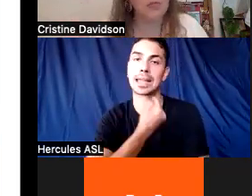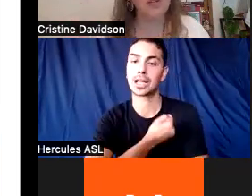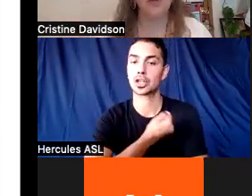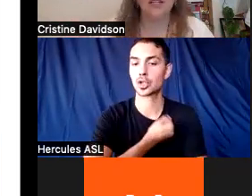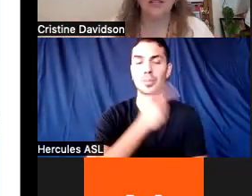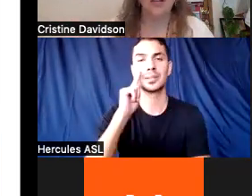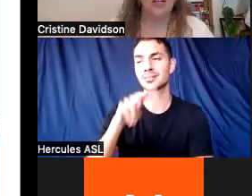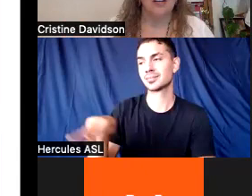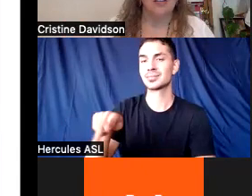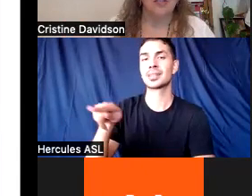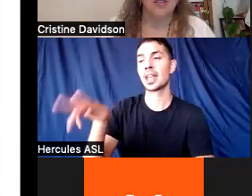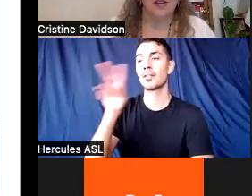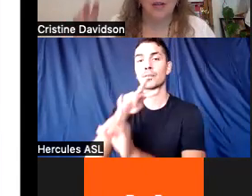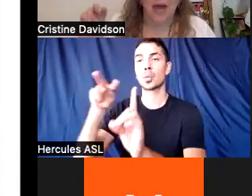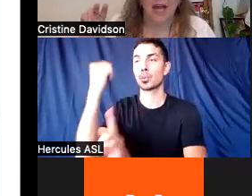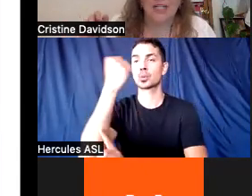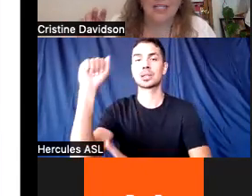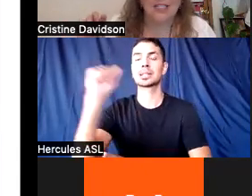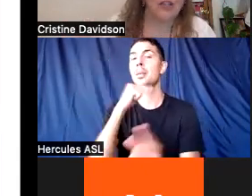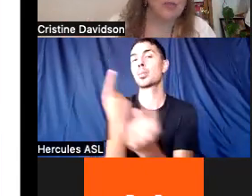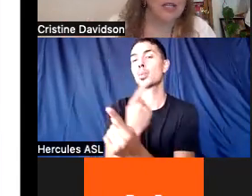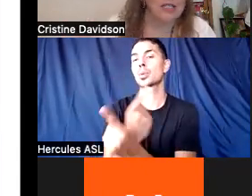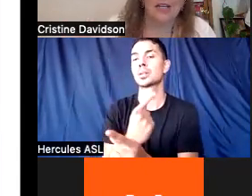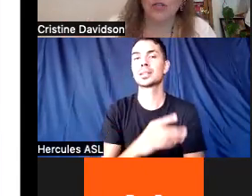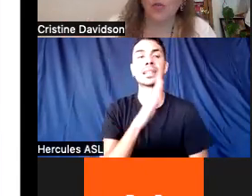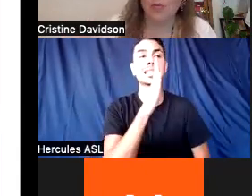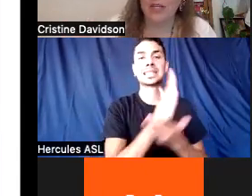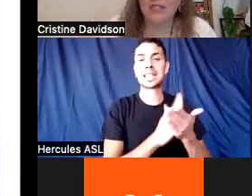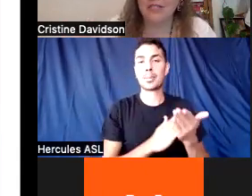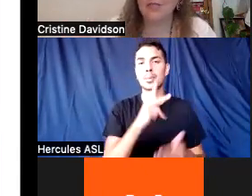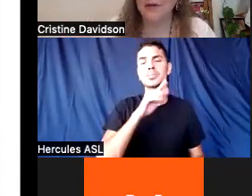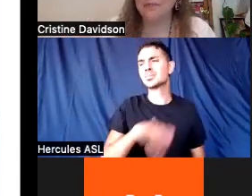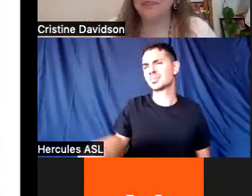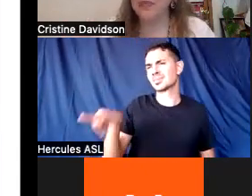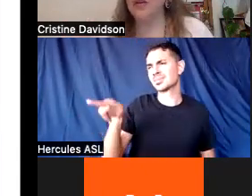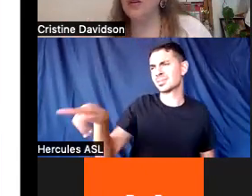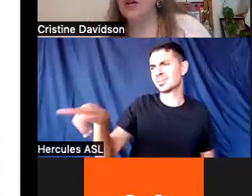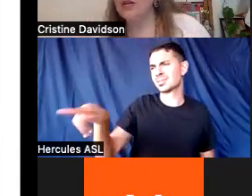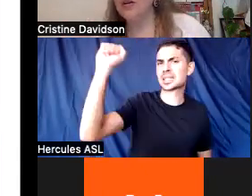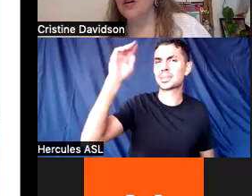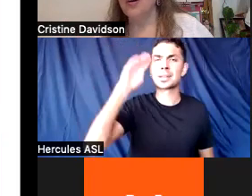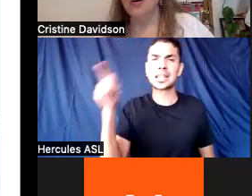some people, right? They're the bad resistors because they used weapons, right?